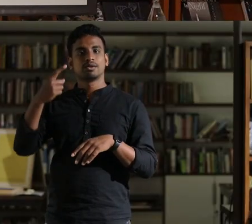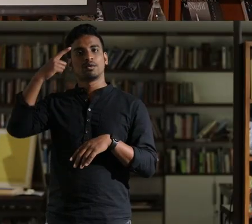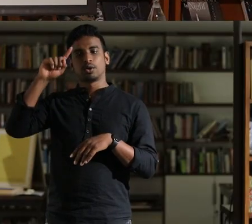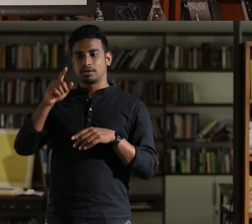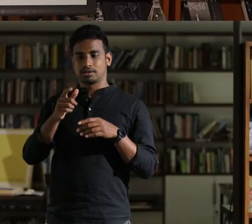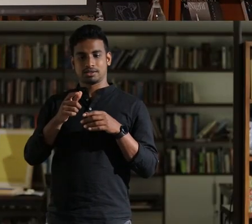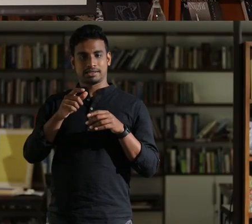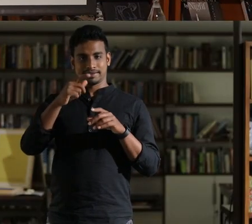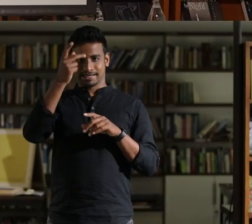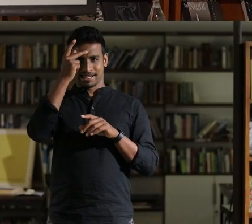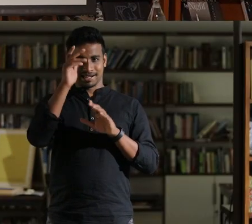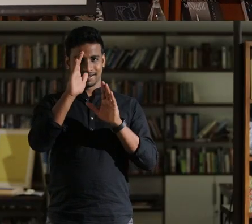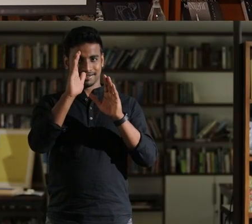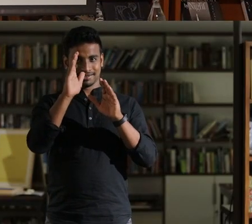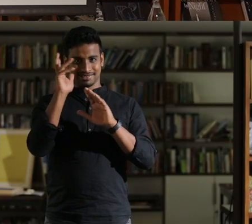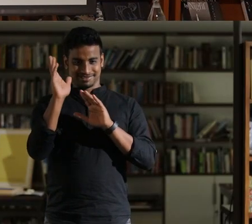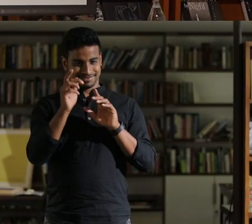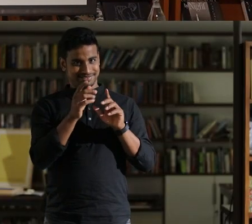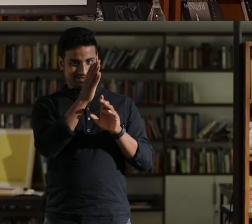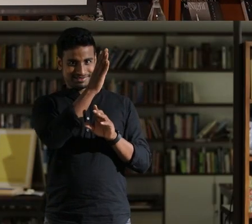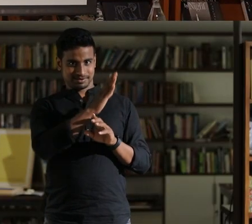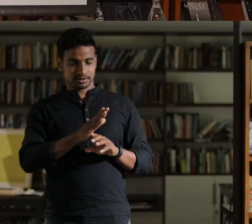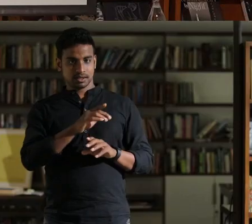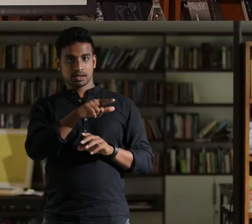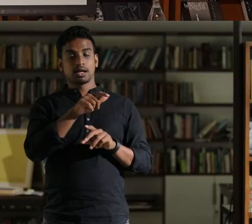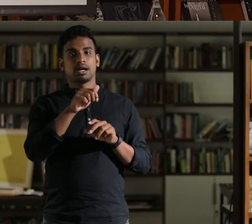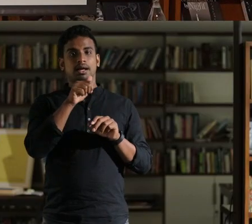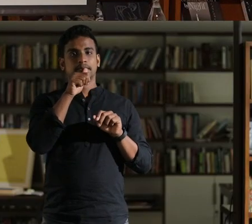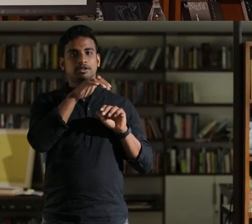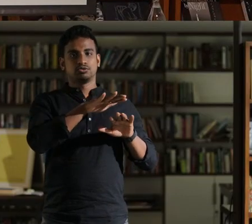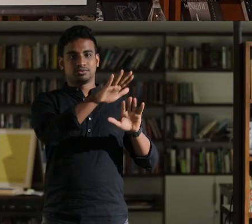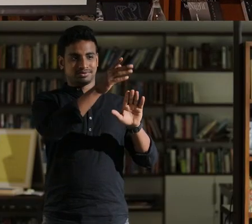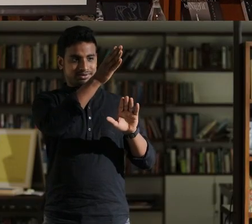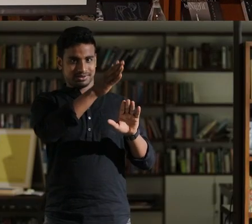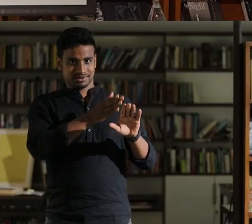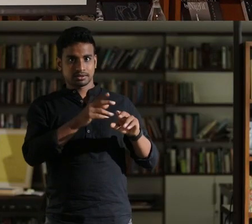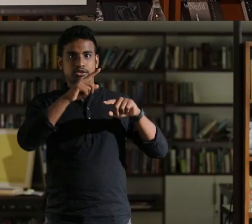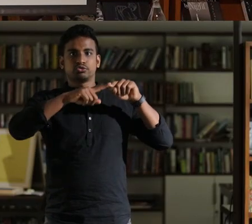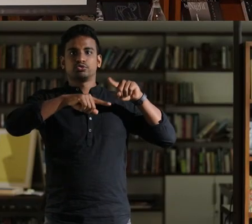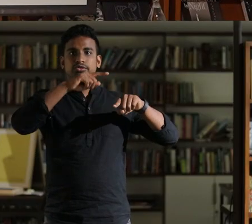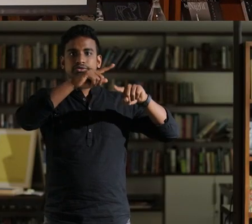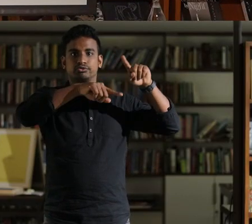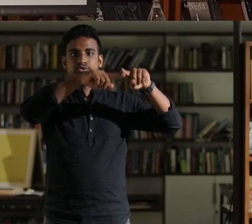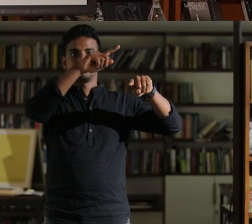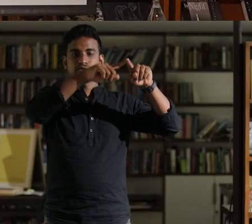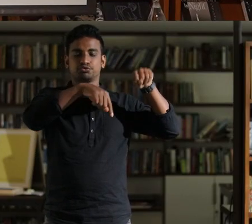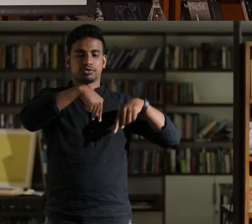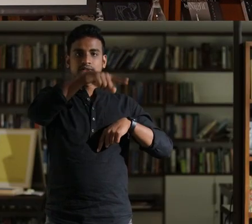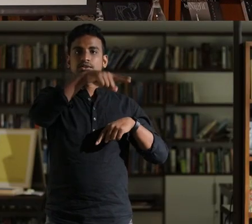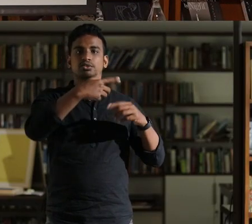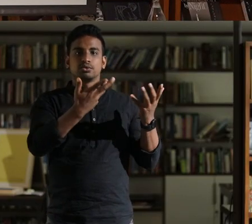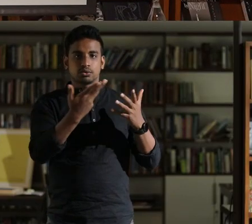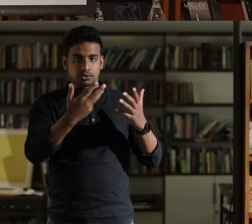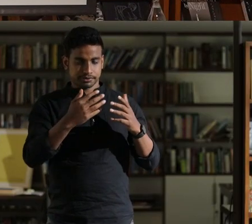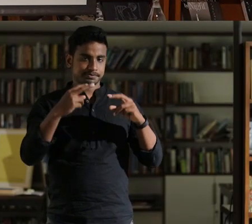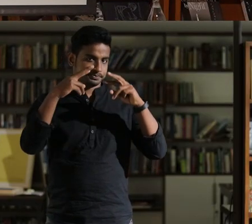on coastal histories. And we are kicking off the program with